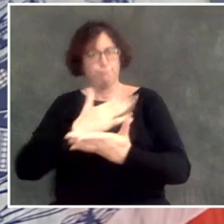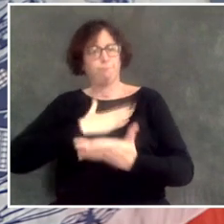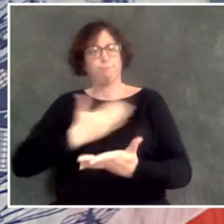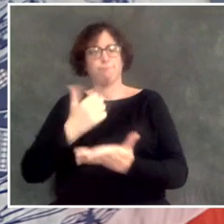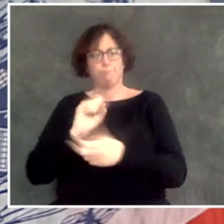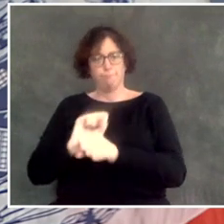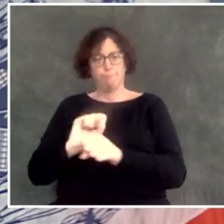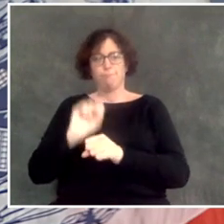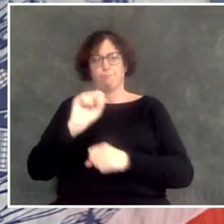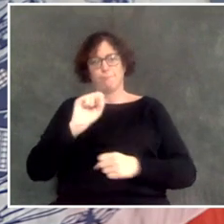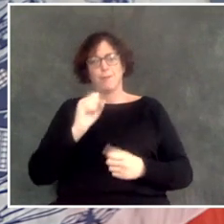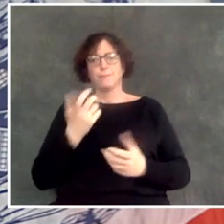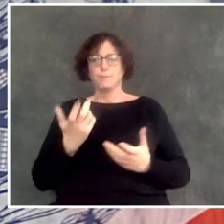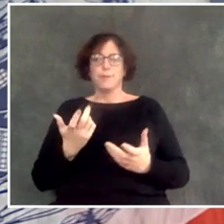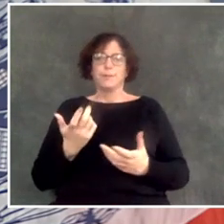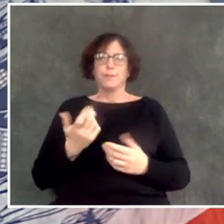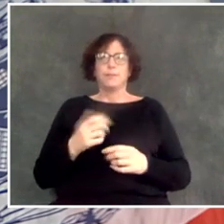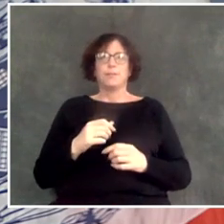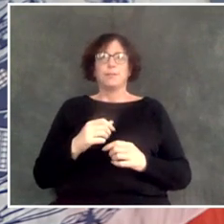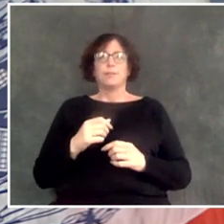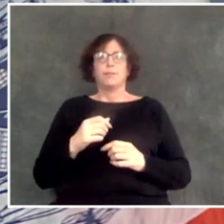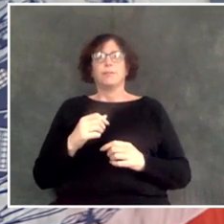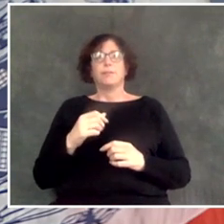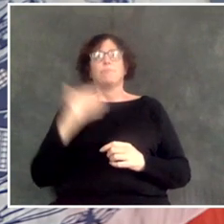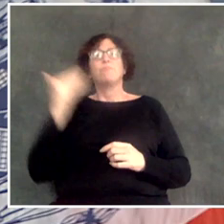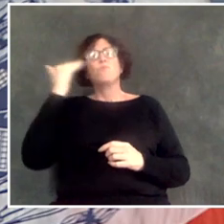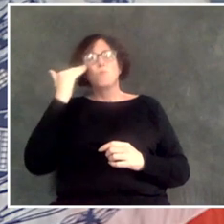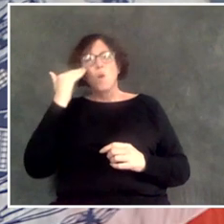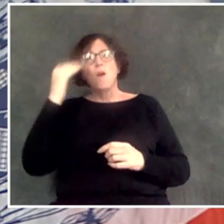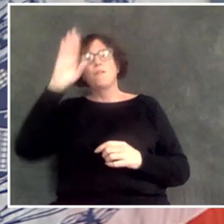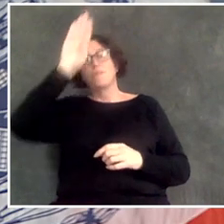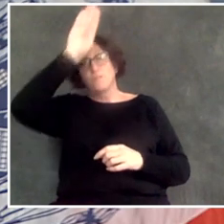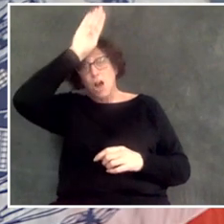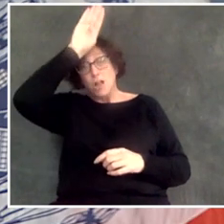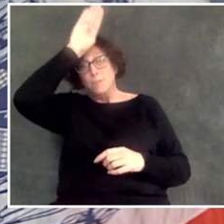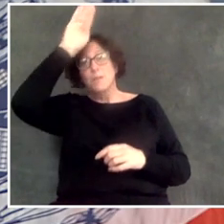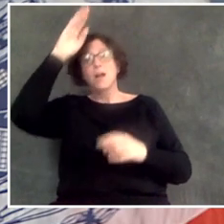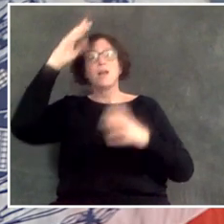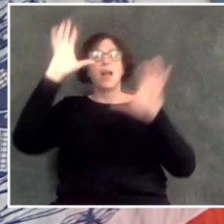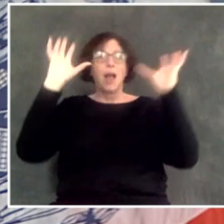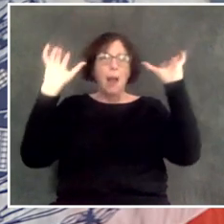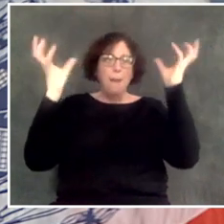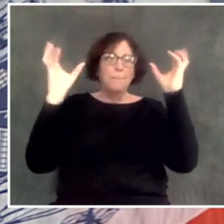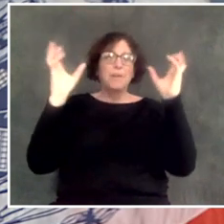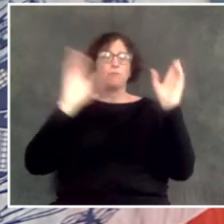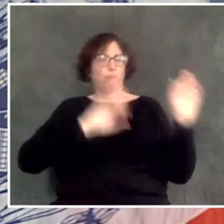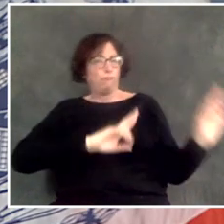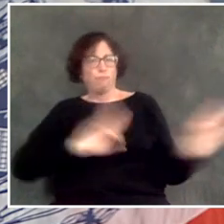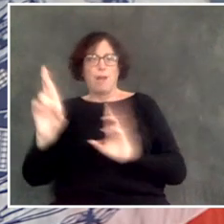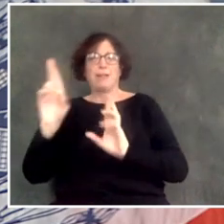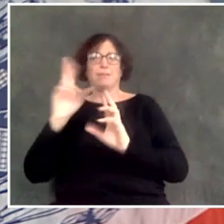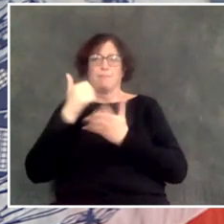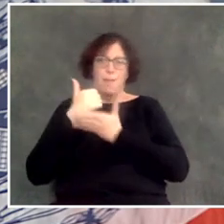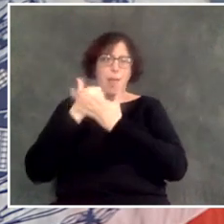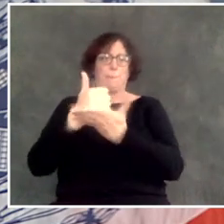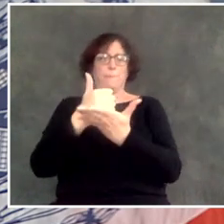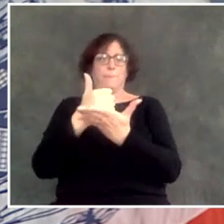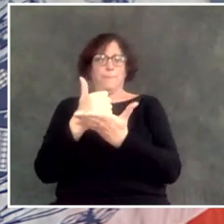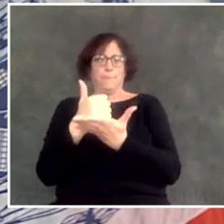this challenge. They knew that reinforcements had come in from around the country. They were very grateful about that, really happy about that. They knew more was